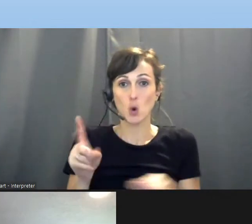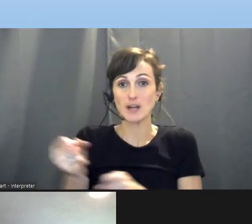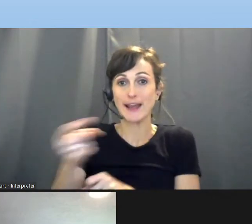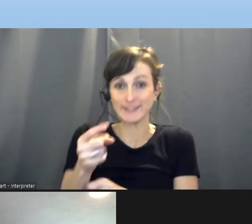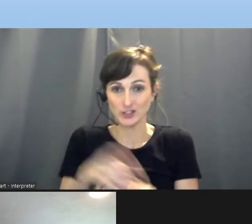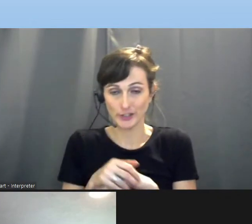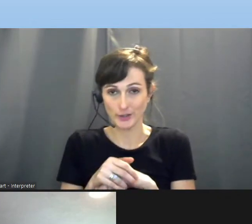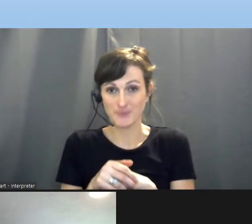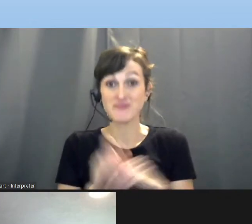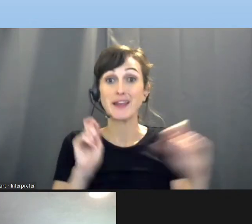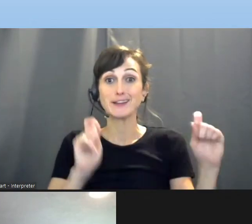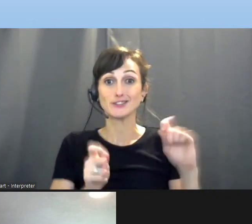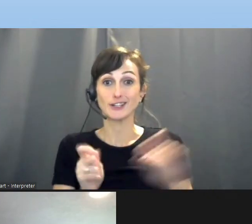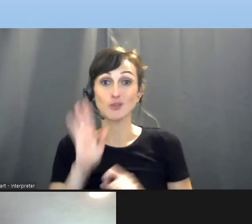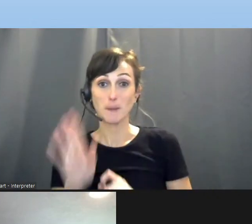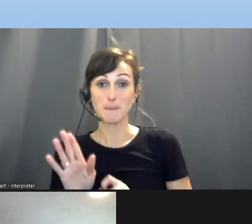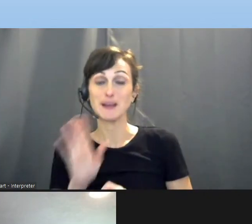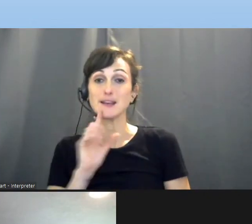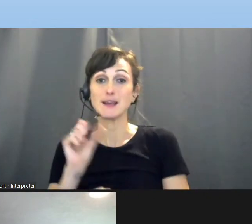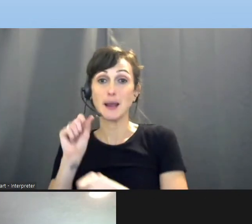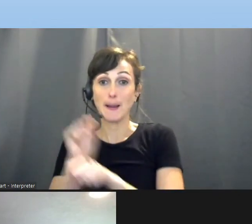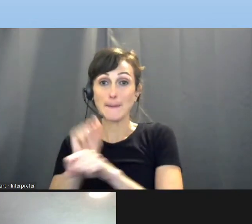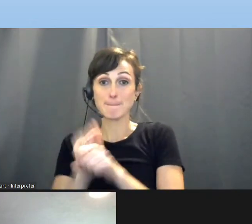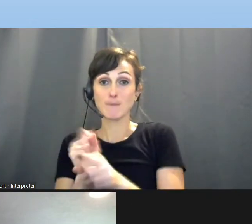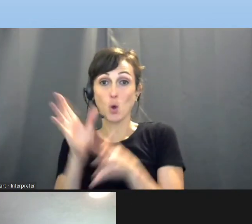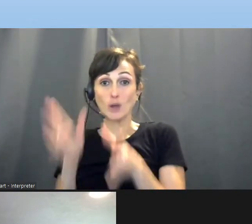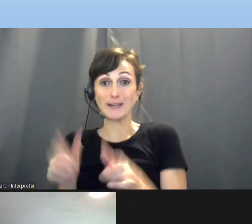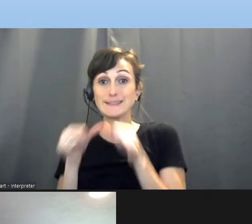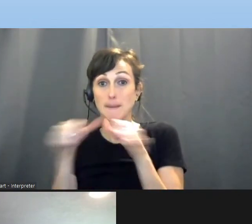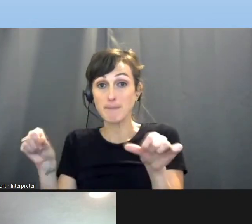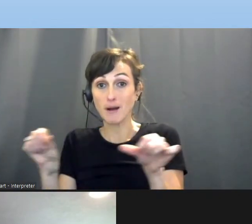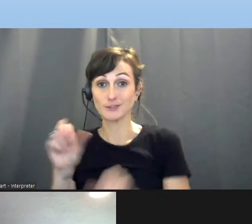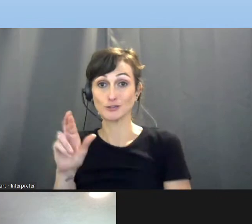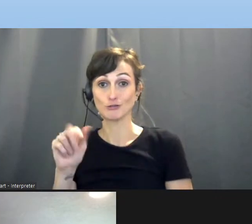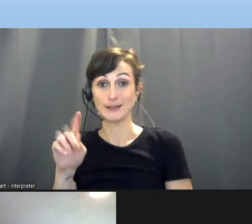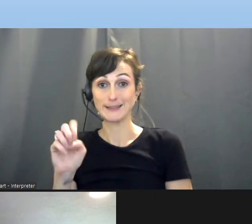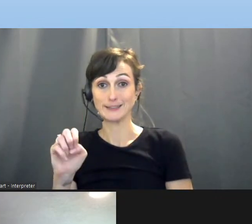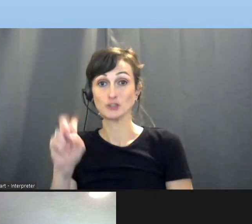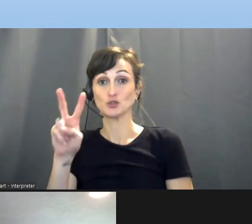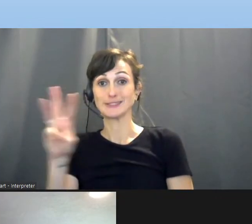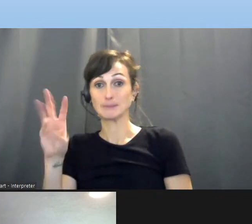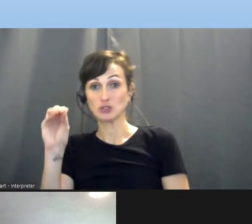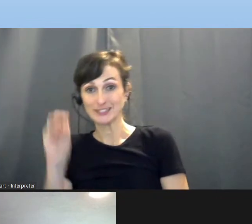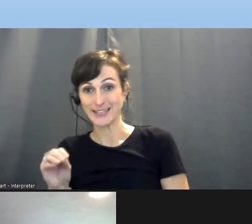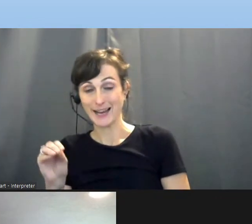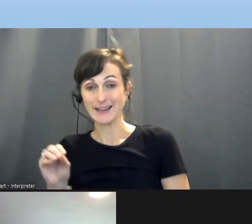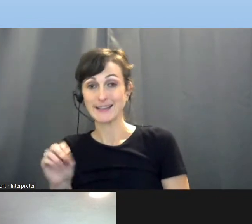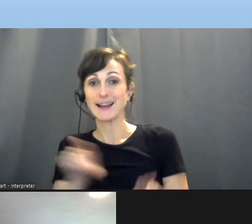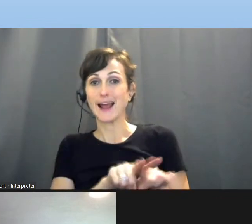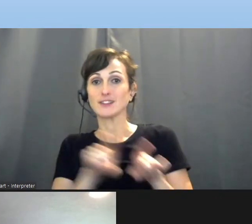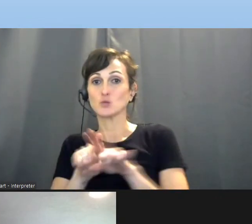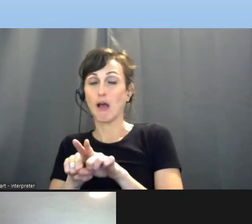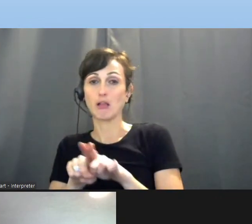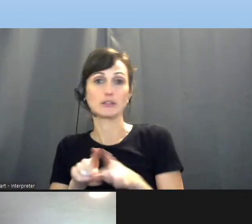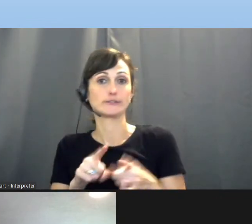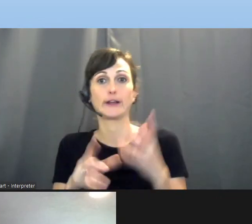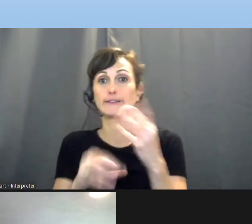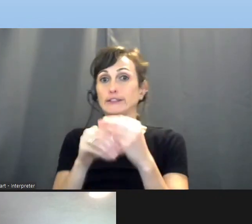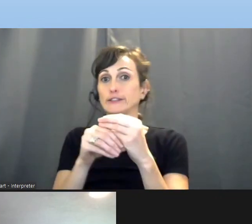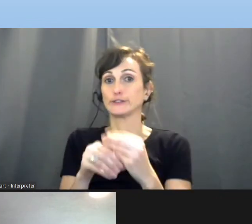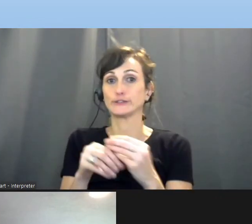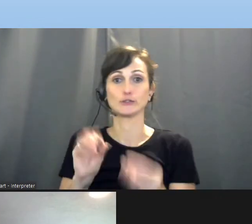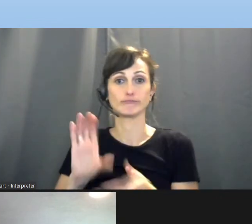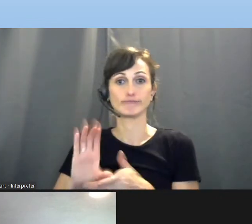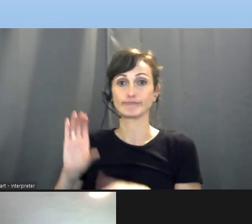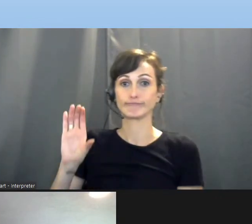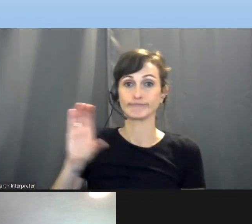The changes would be the employee deposit rate to 6%, as well as the additional lump sum contribution of $2 million.